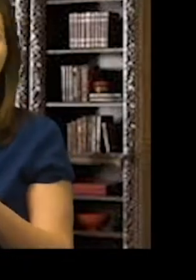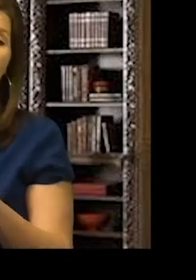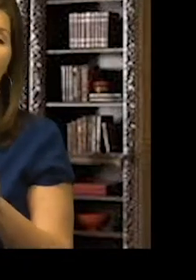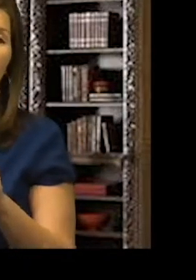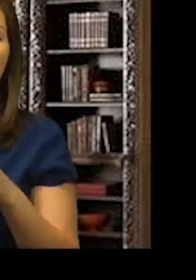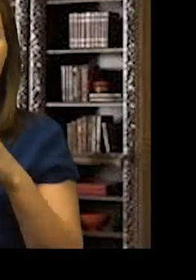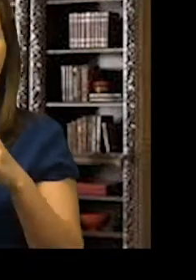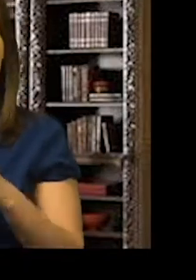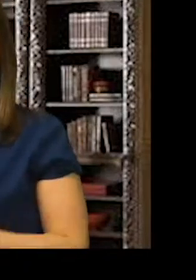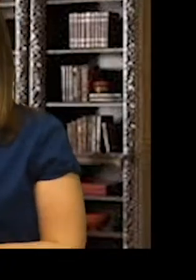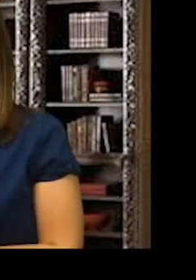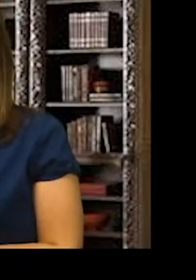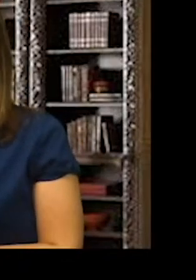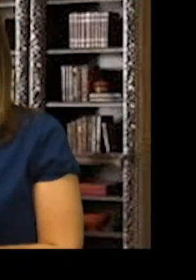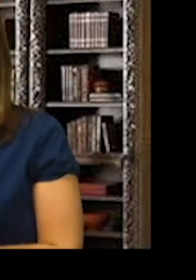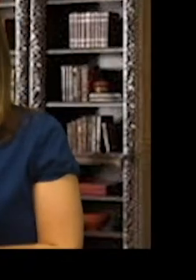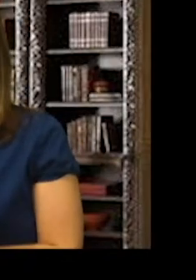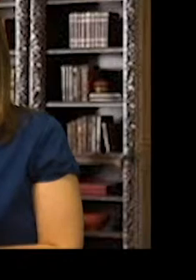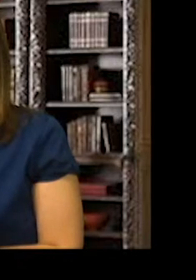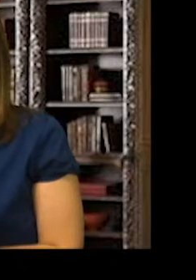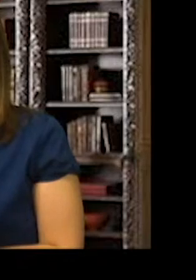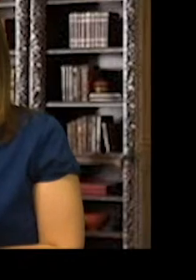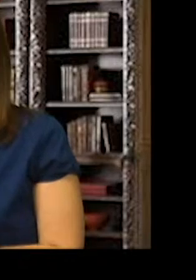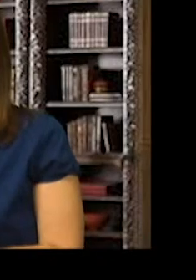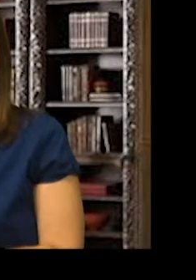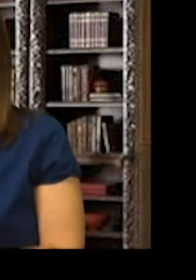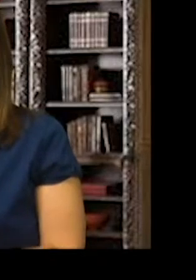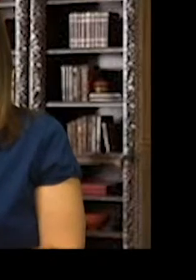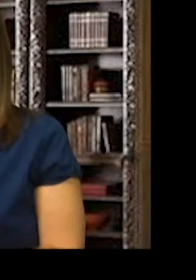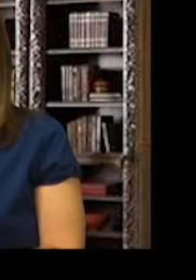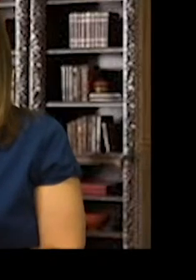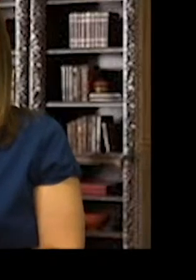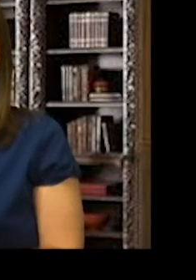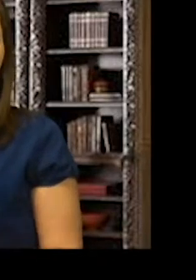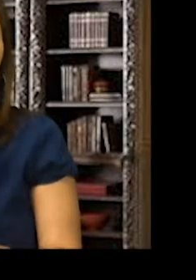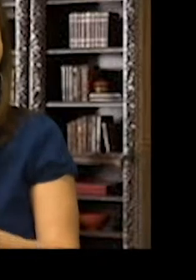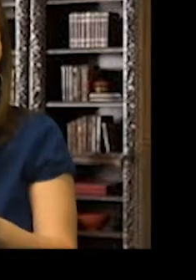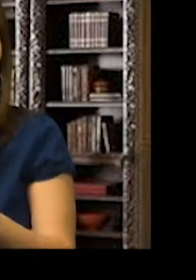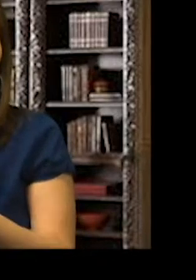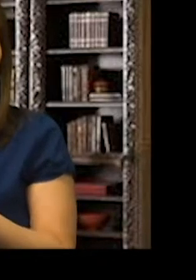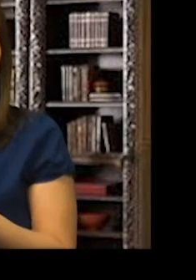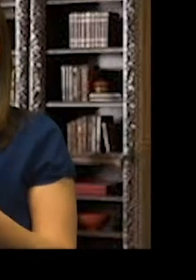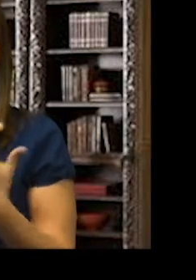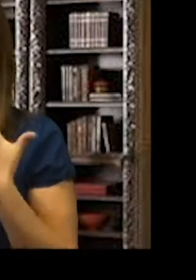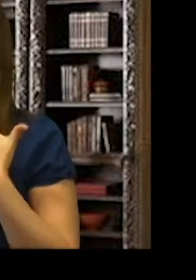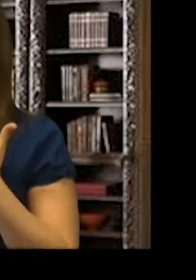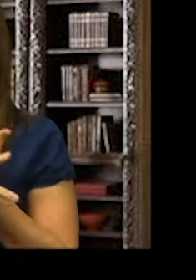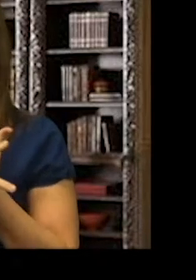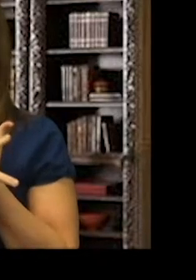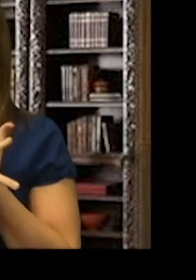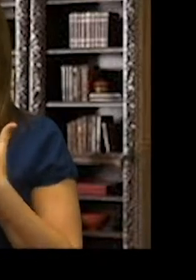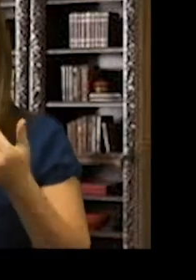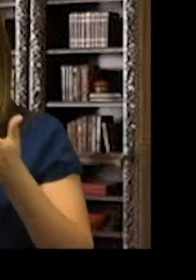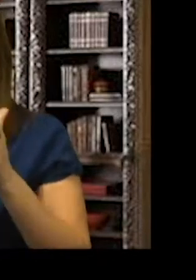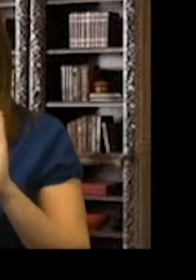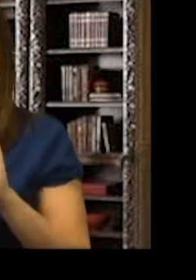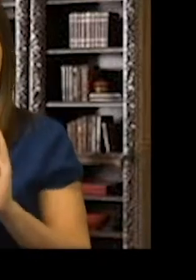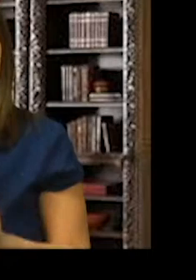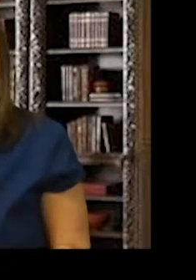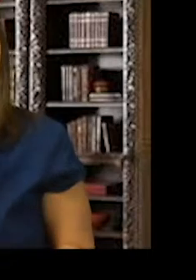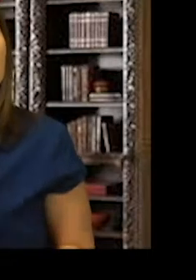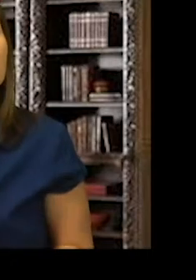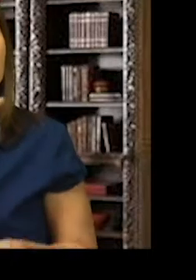Hello. We also offer the Assured program, which means in the event of an emergency or you need an interpreter